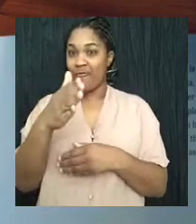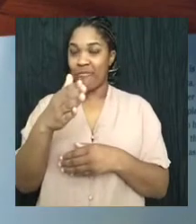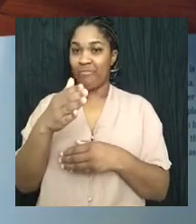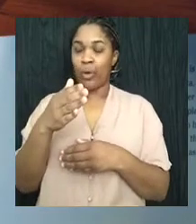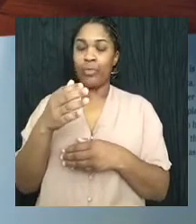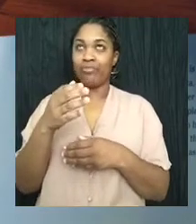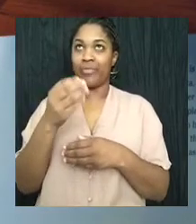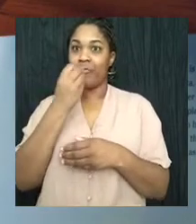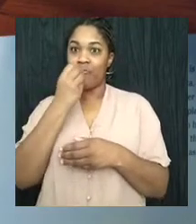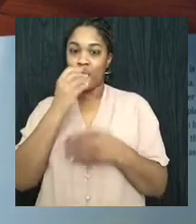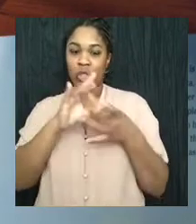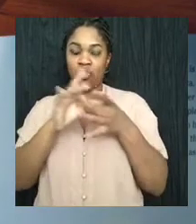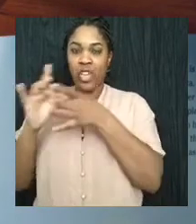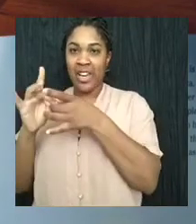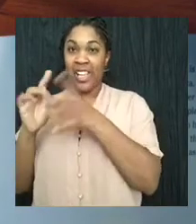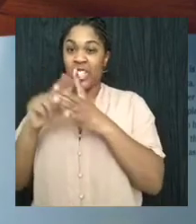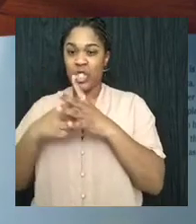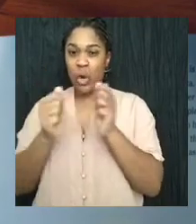green plant.